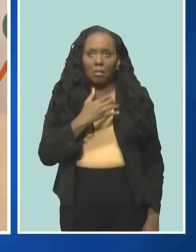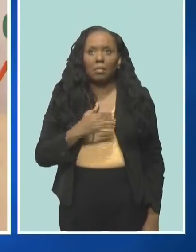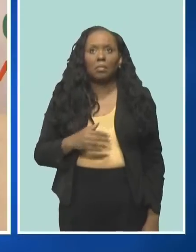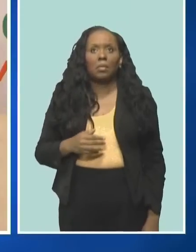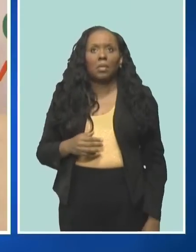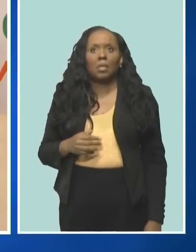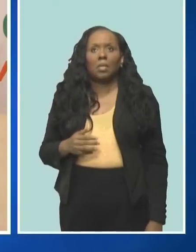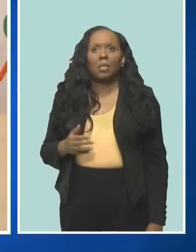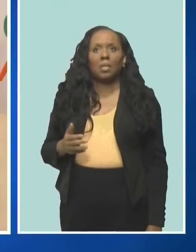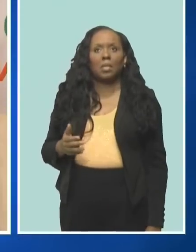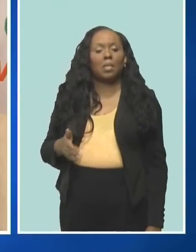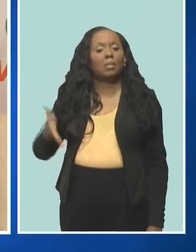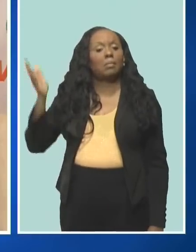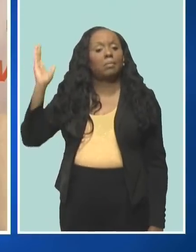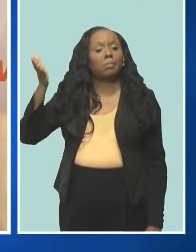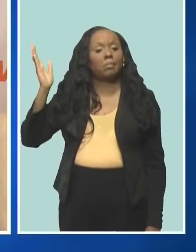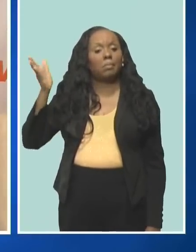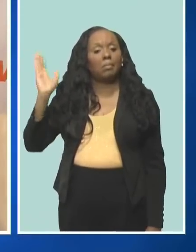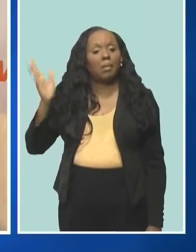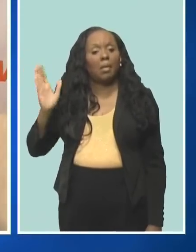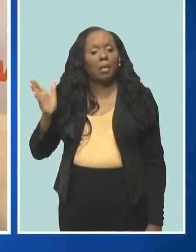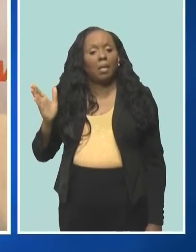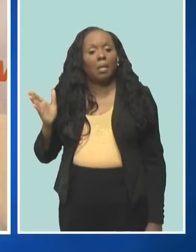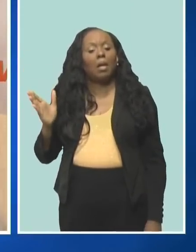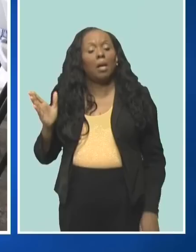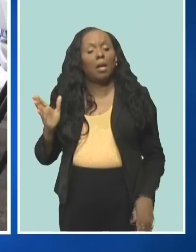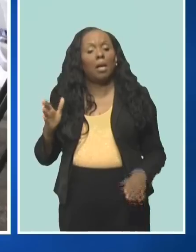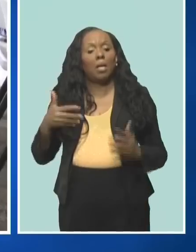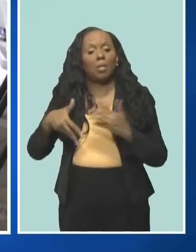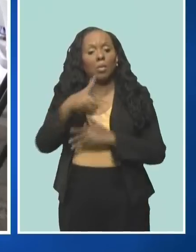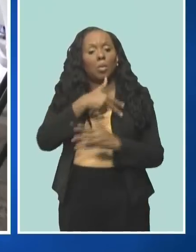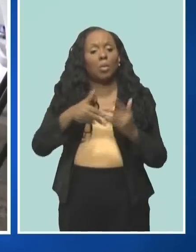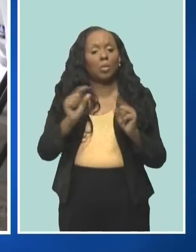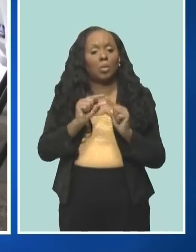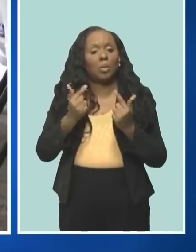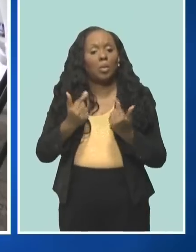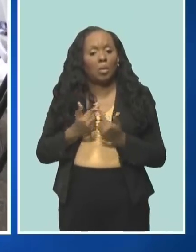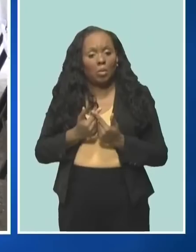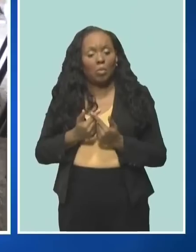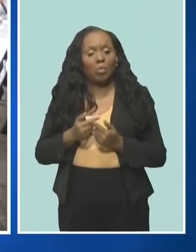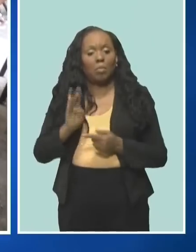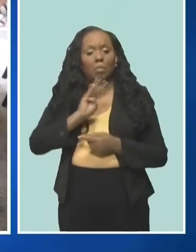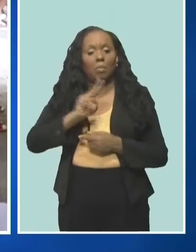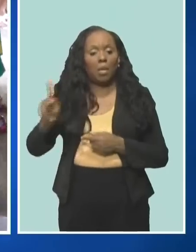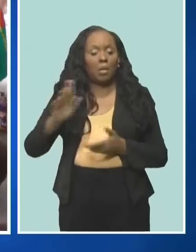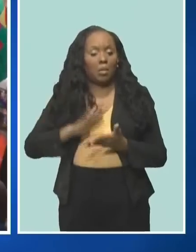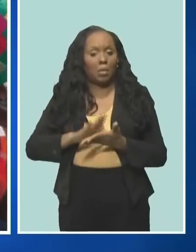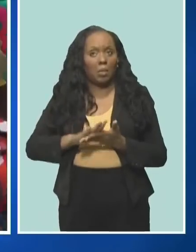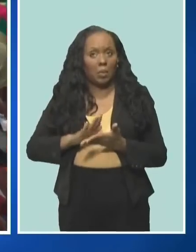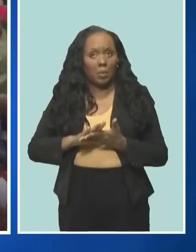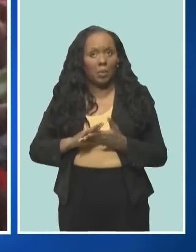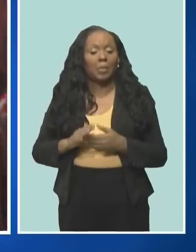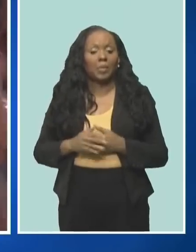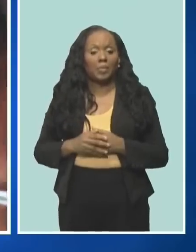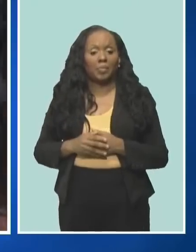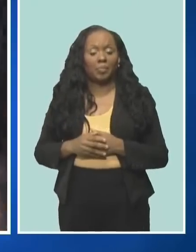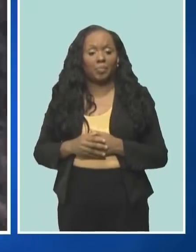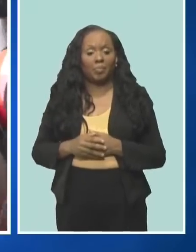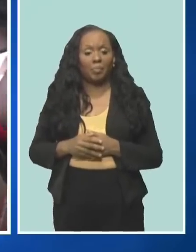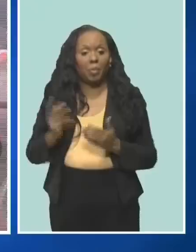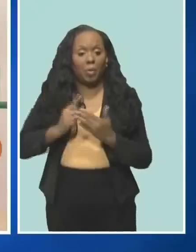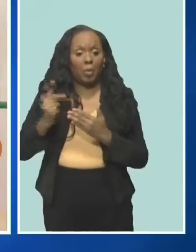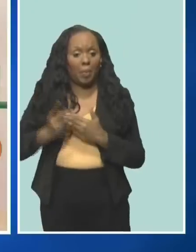Mahan laid out his case while speaking to recipients of the Togetherness Social Group's Back to School drive.